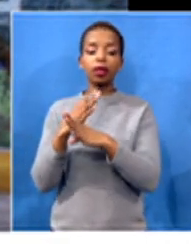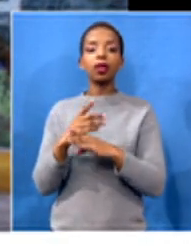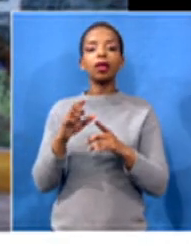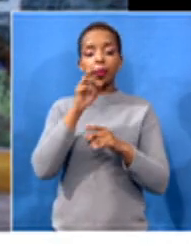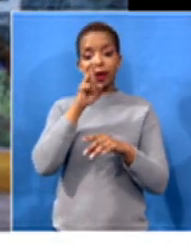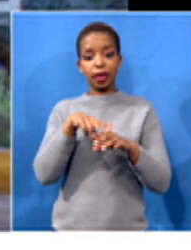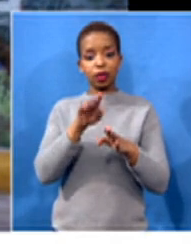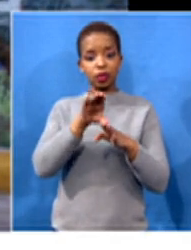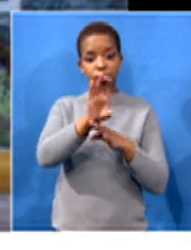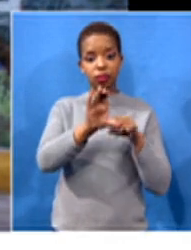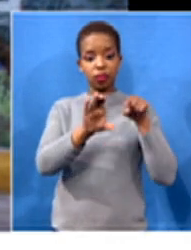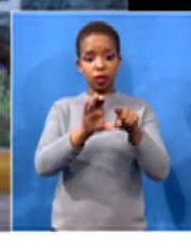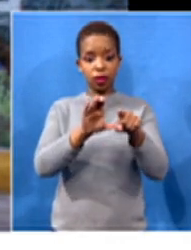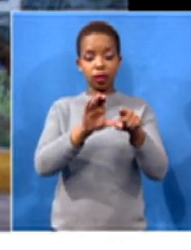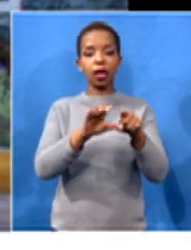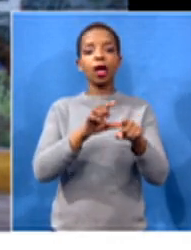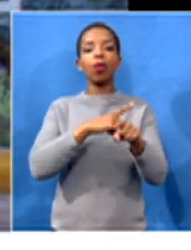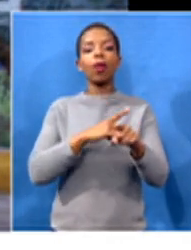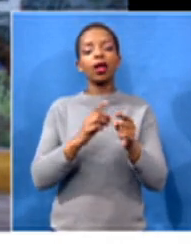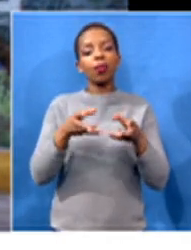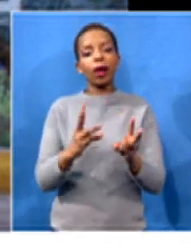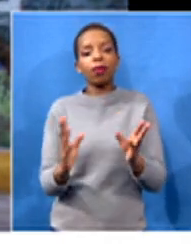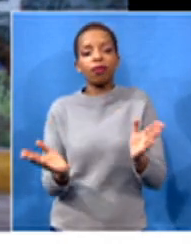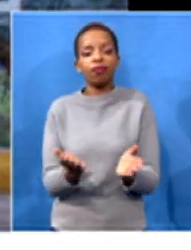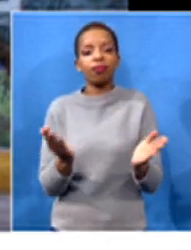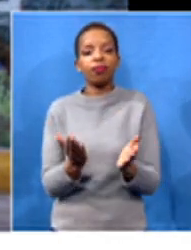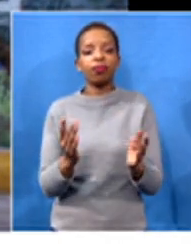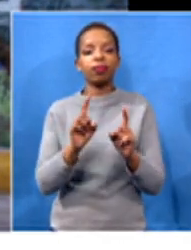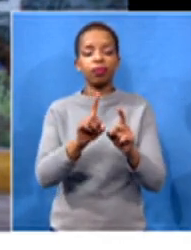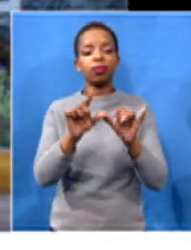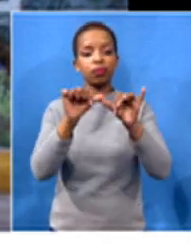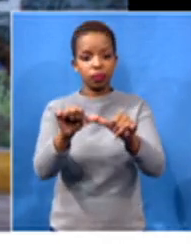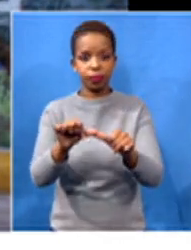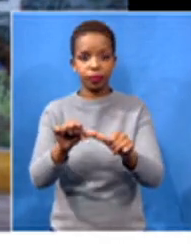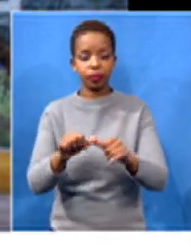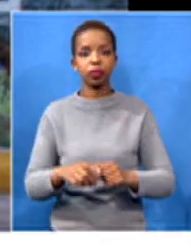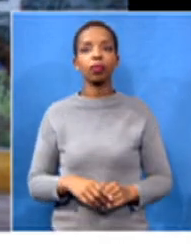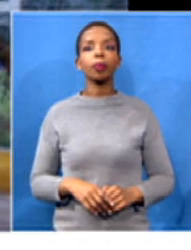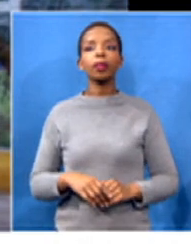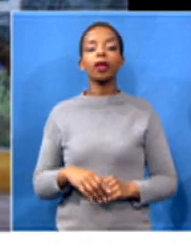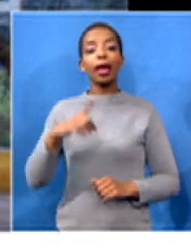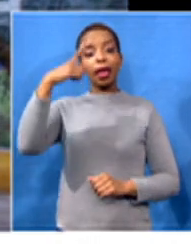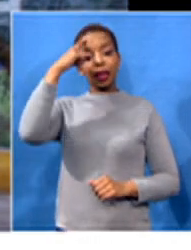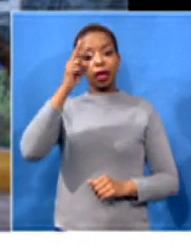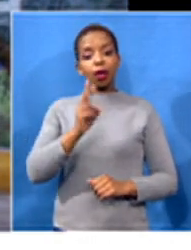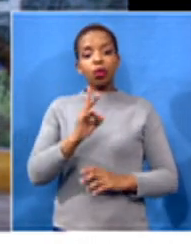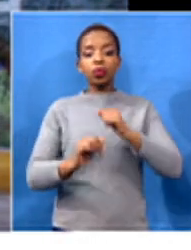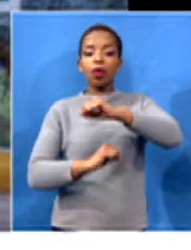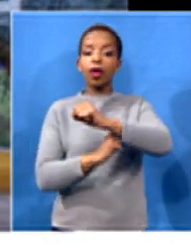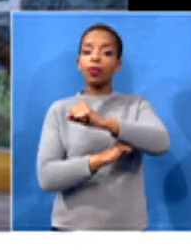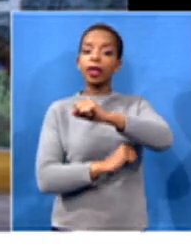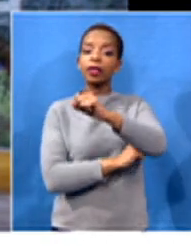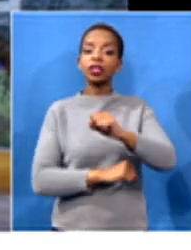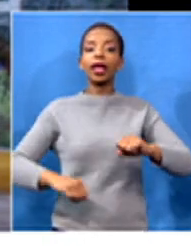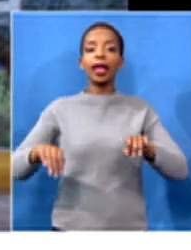area of accountability. The second area is around a focus on improving reading in the foundation phases. In other words,